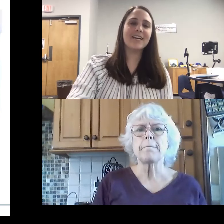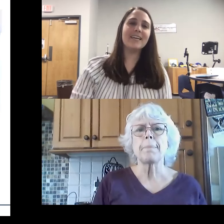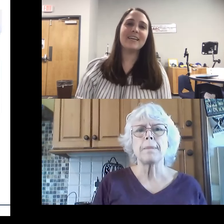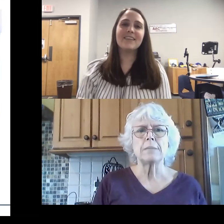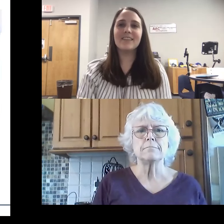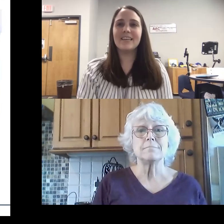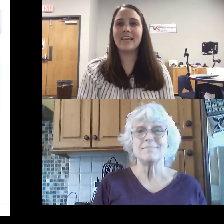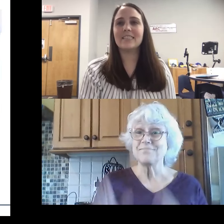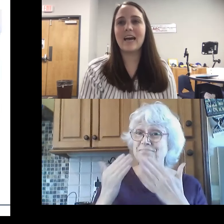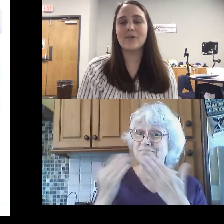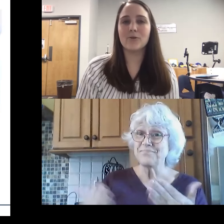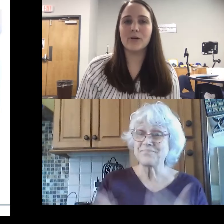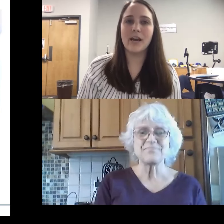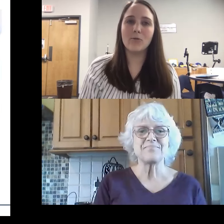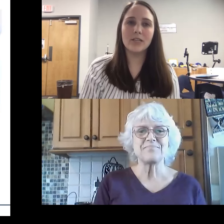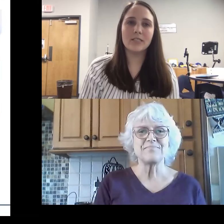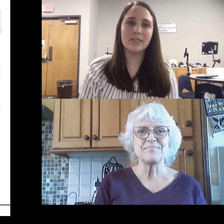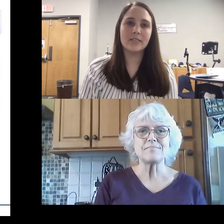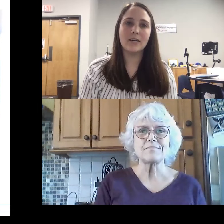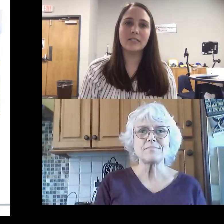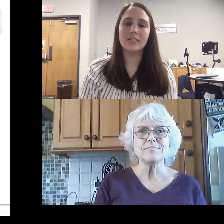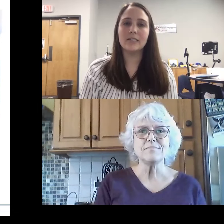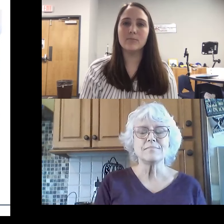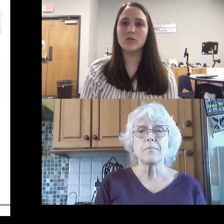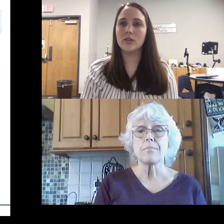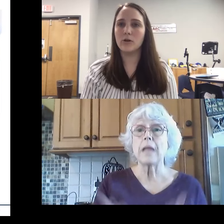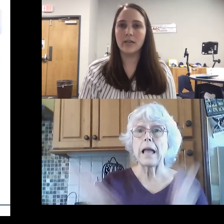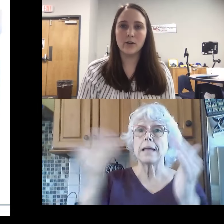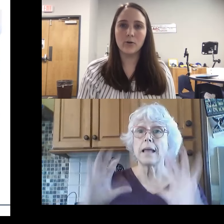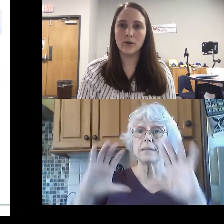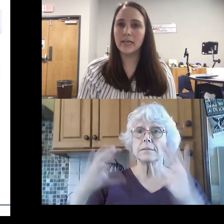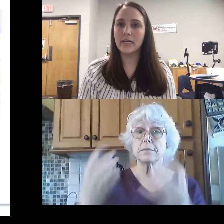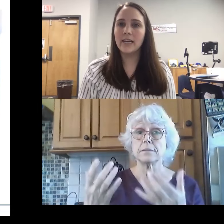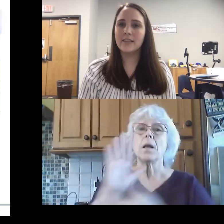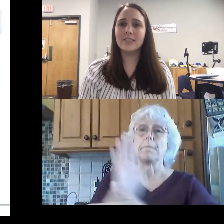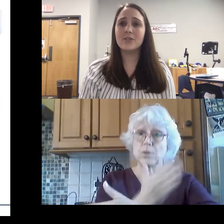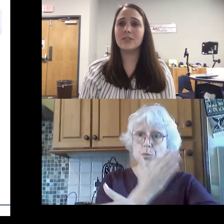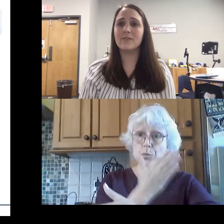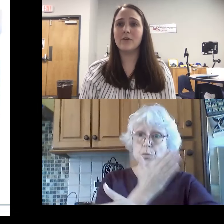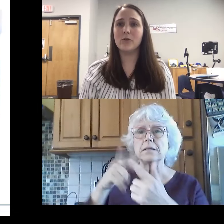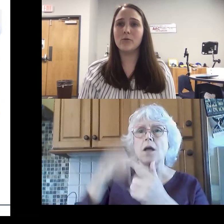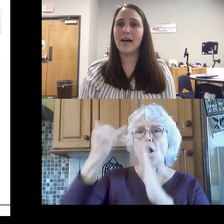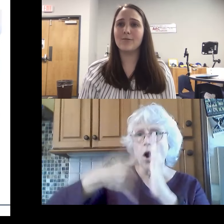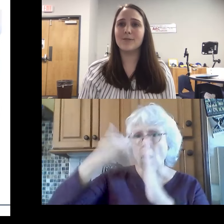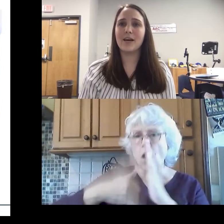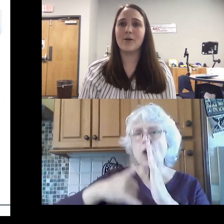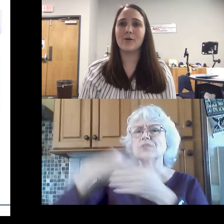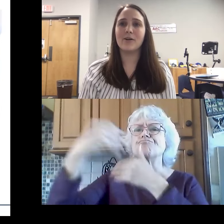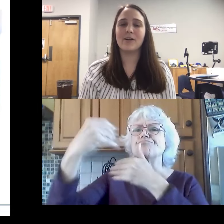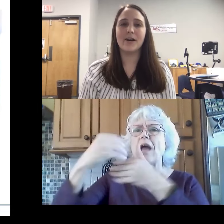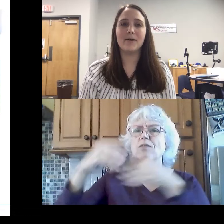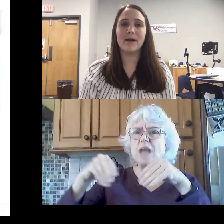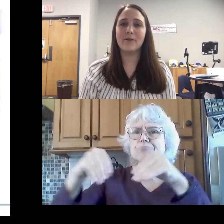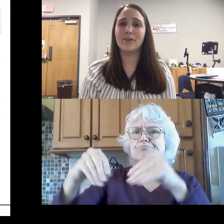Okay, and then the next category I wanted to discuss is music, art and gardening. This is just a few items that